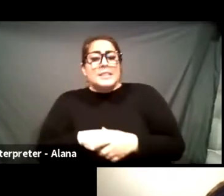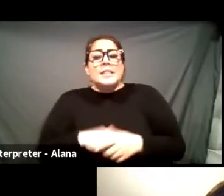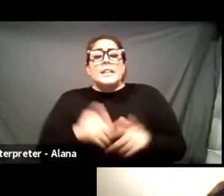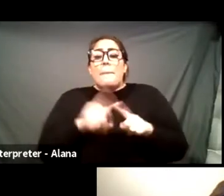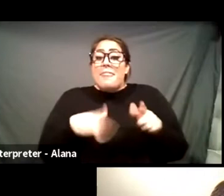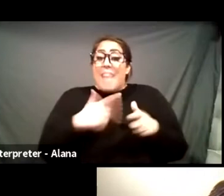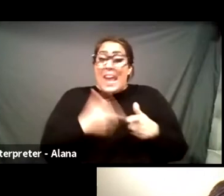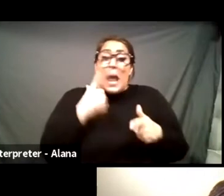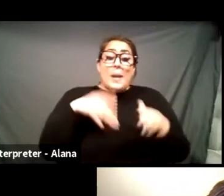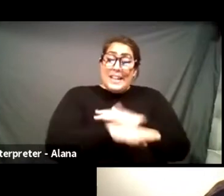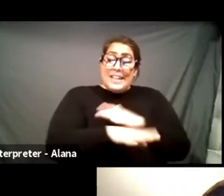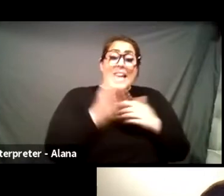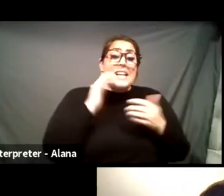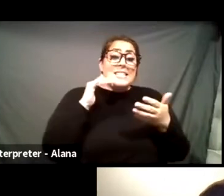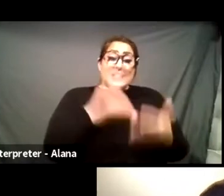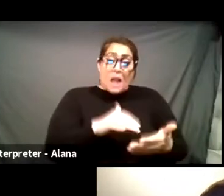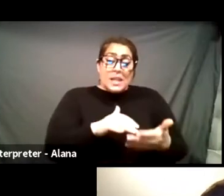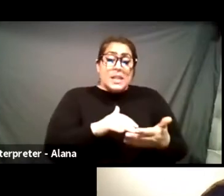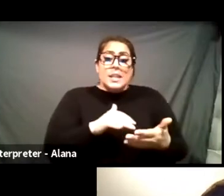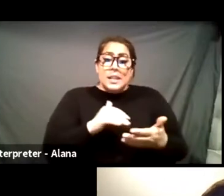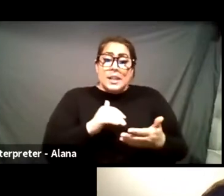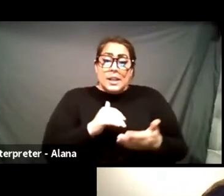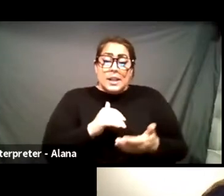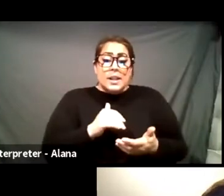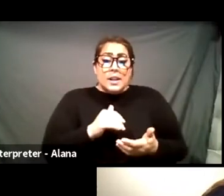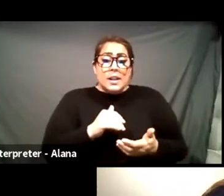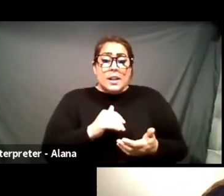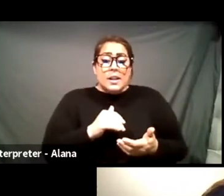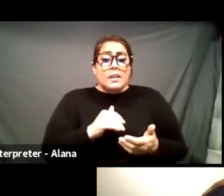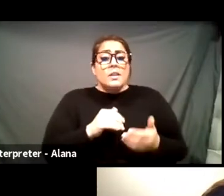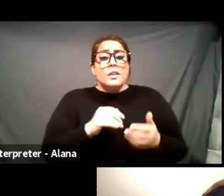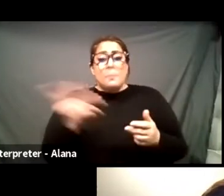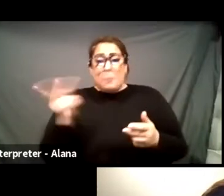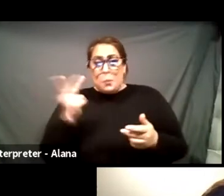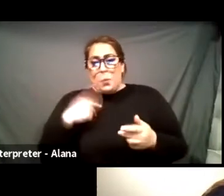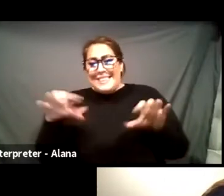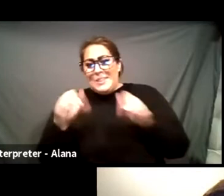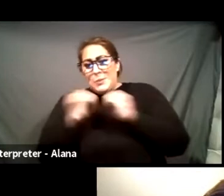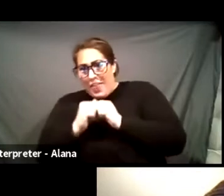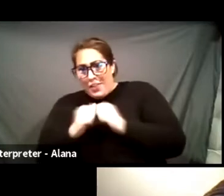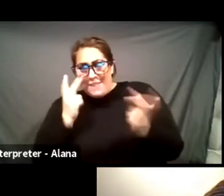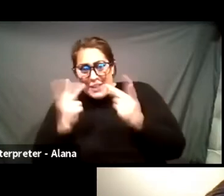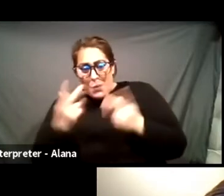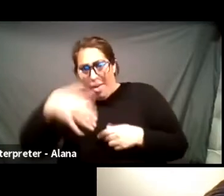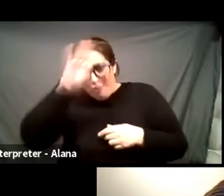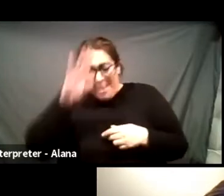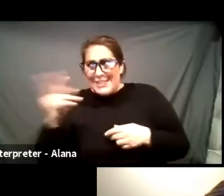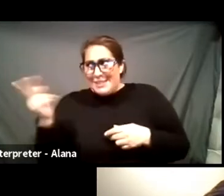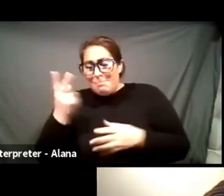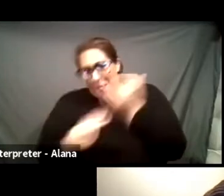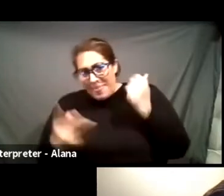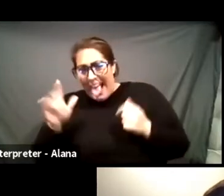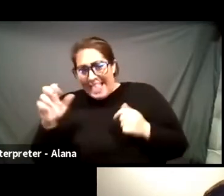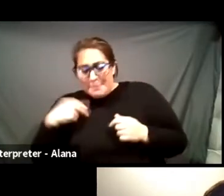where we study actually together, and I've been starting an ethnography during this master about the forthcoming of